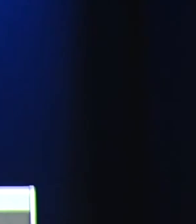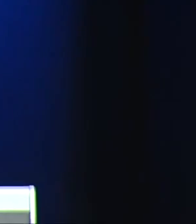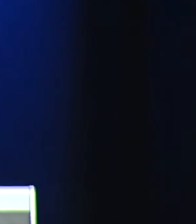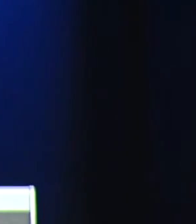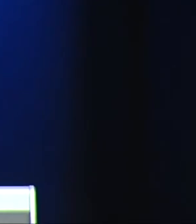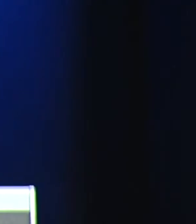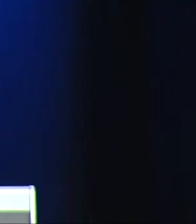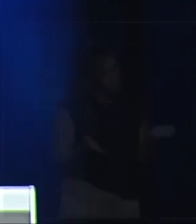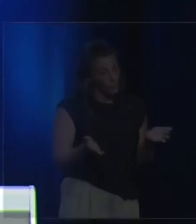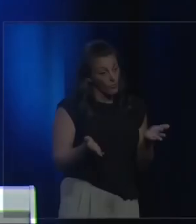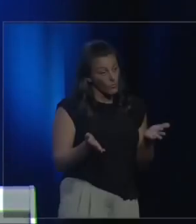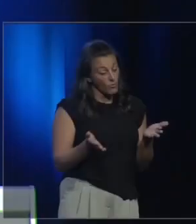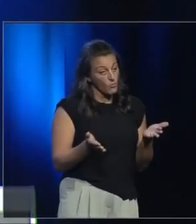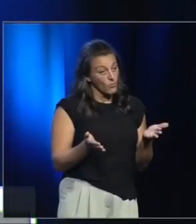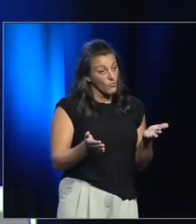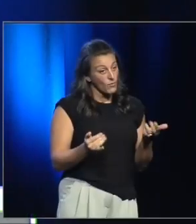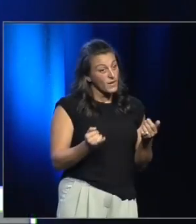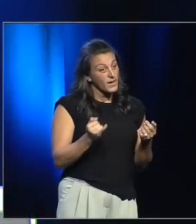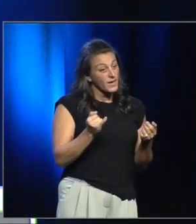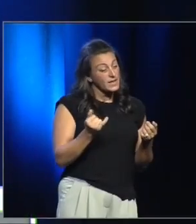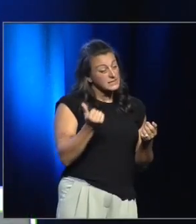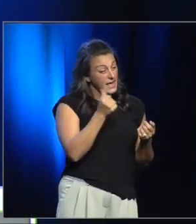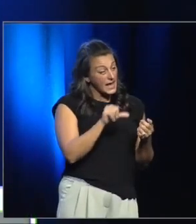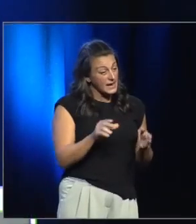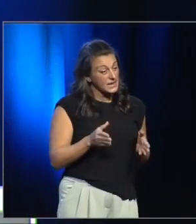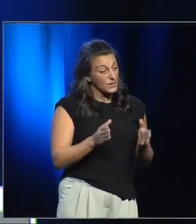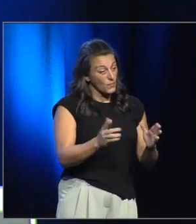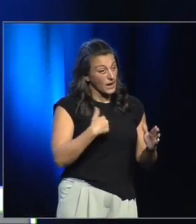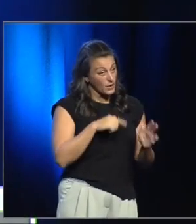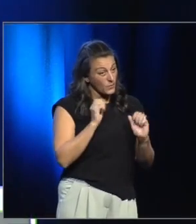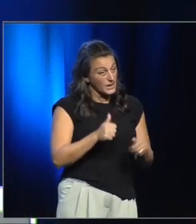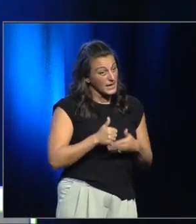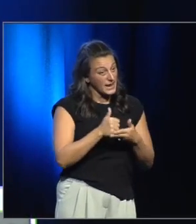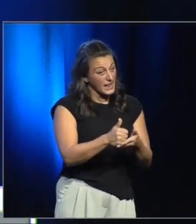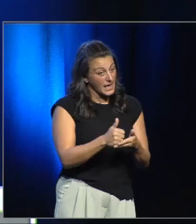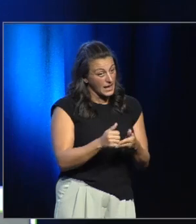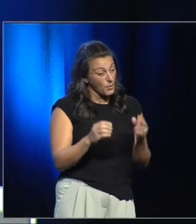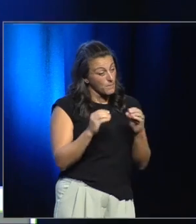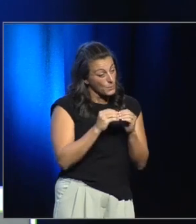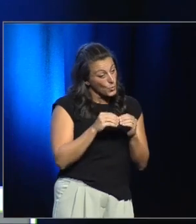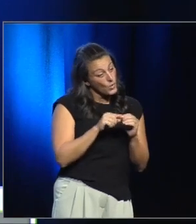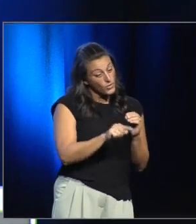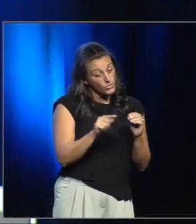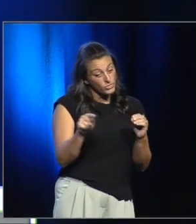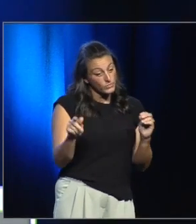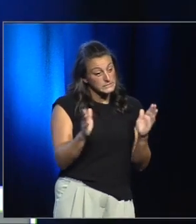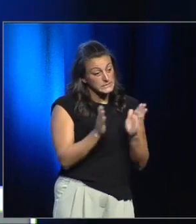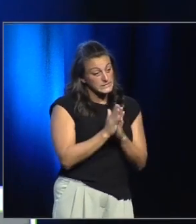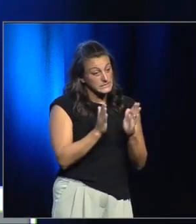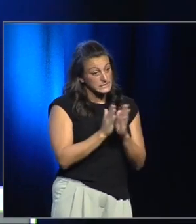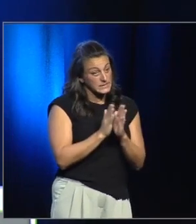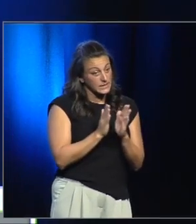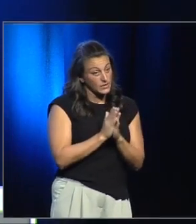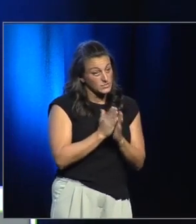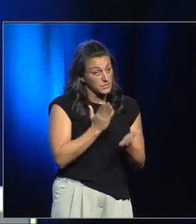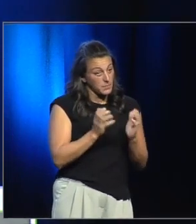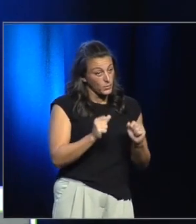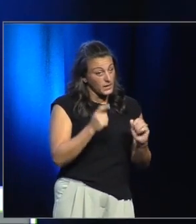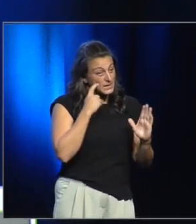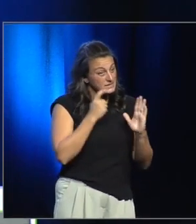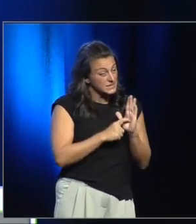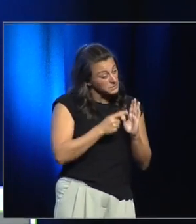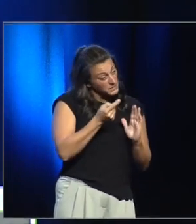So, is there a way that we can help more the seals by detecting them a